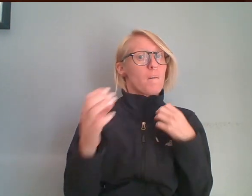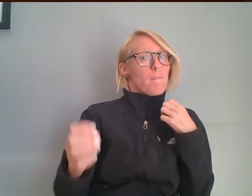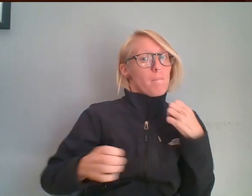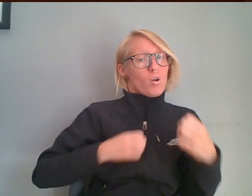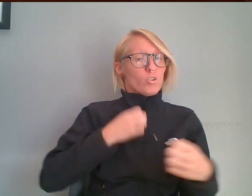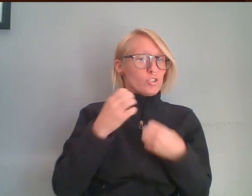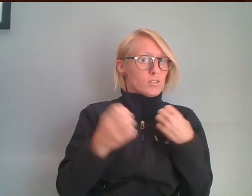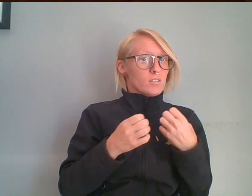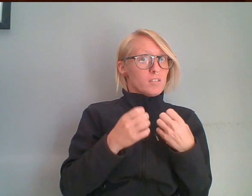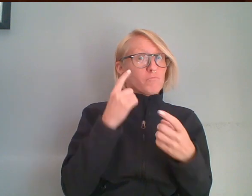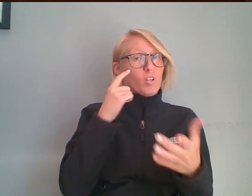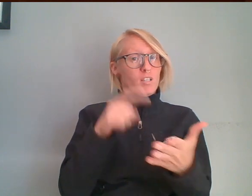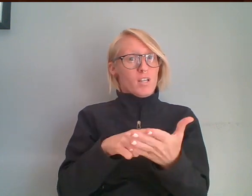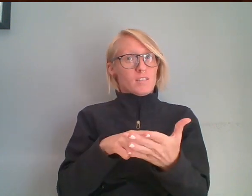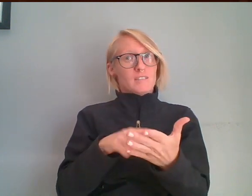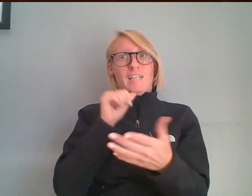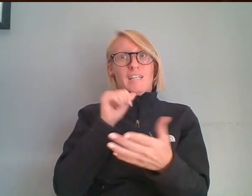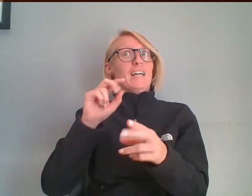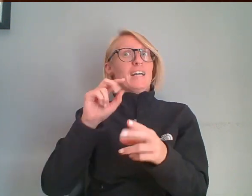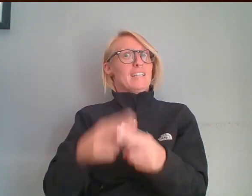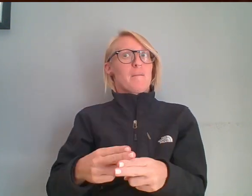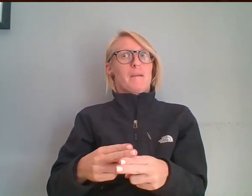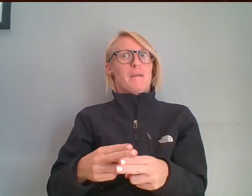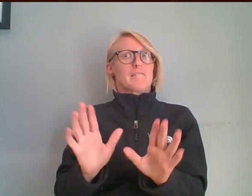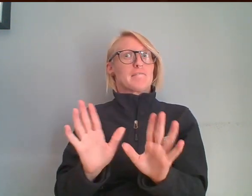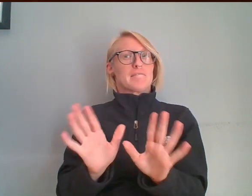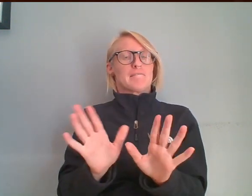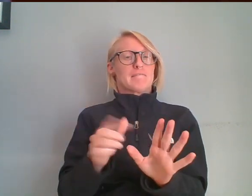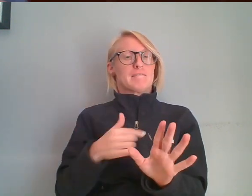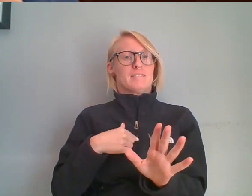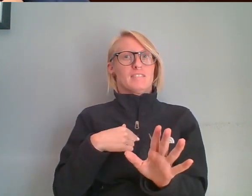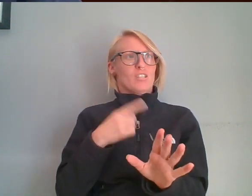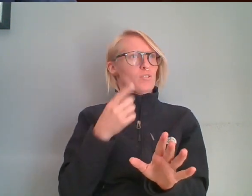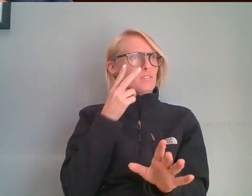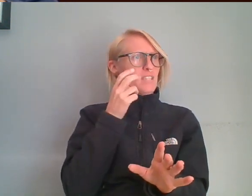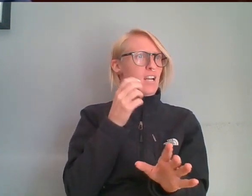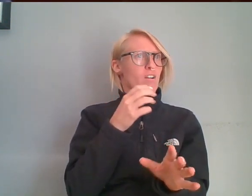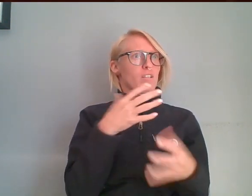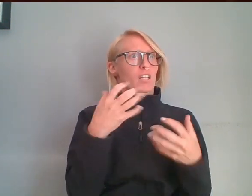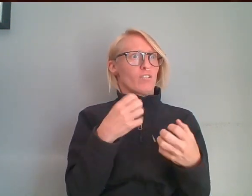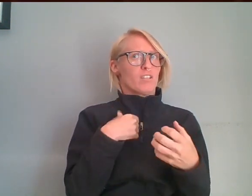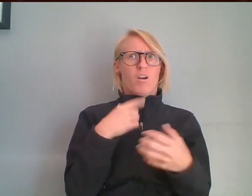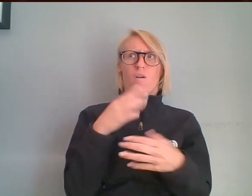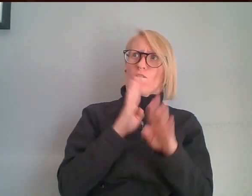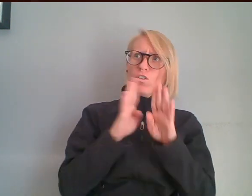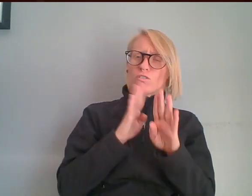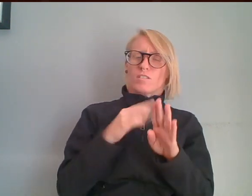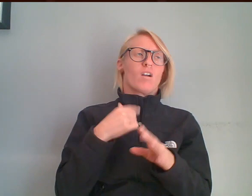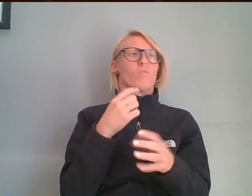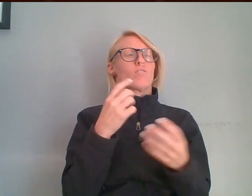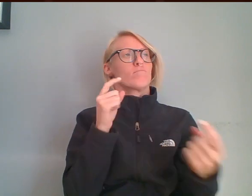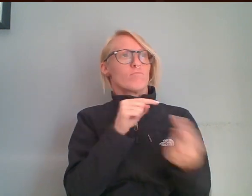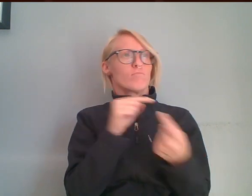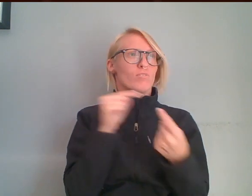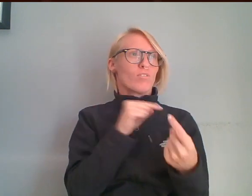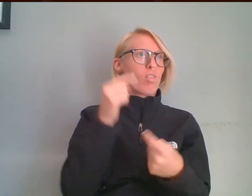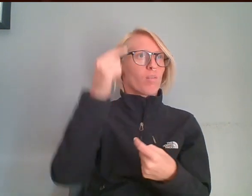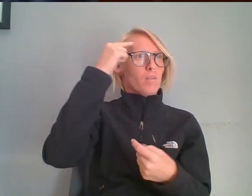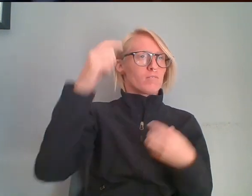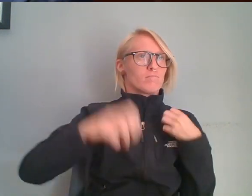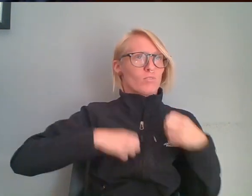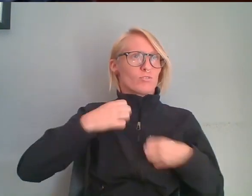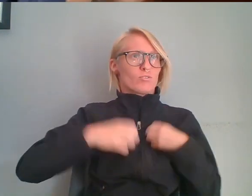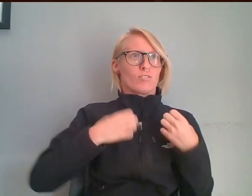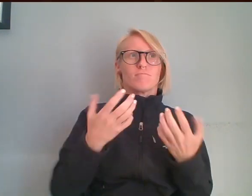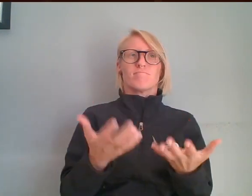the emotion, right? So you sound really angry. The person says, I'm not angry, I'm frustrated. Now we're arguing over their mental state, right? Emotional state. So